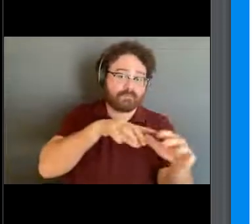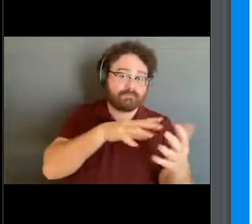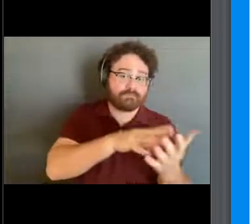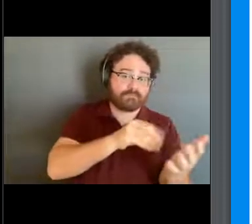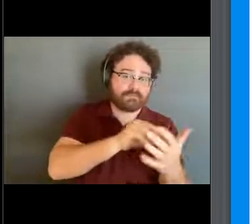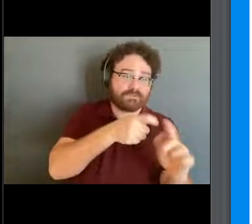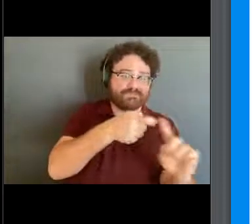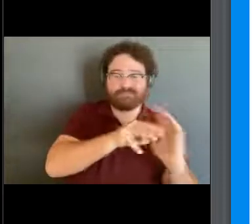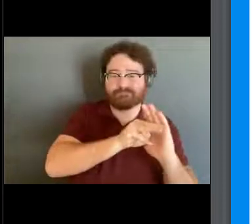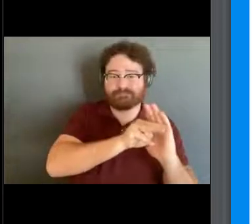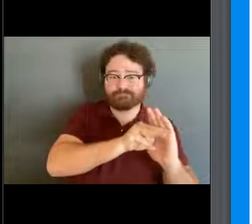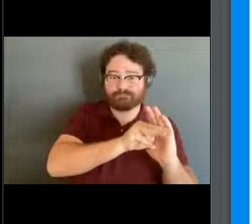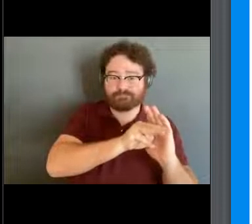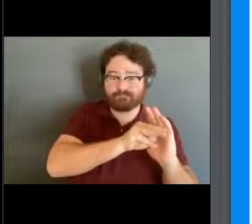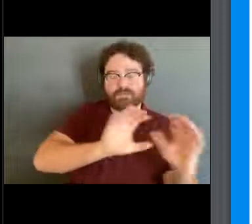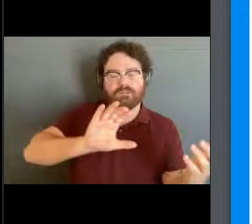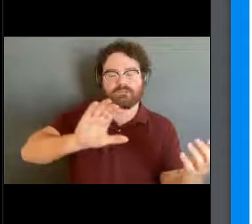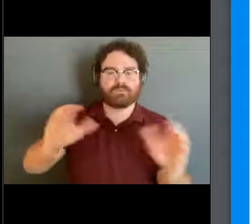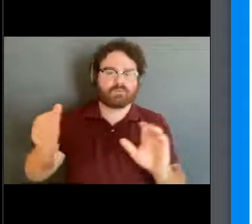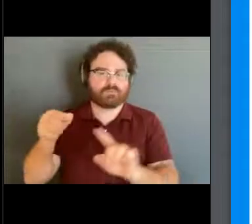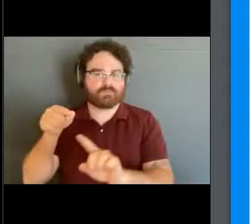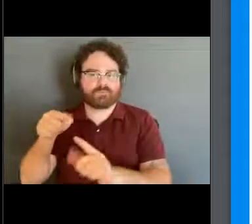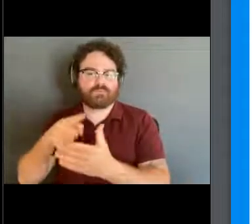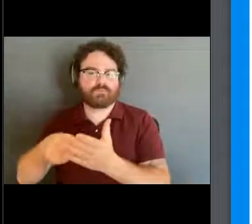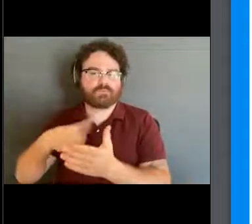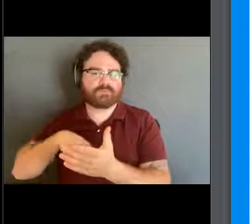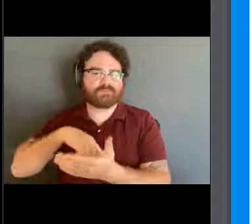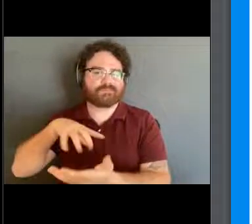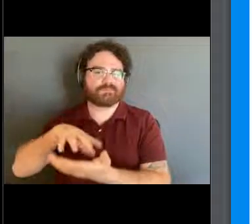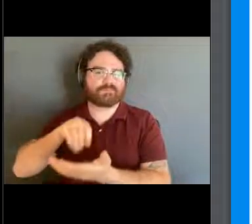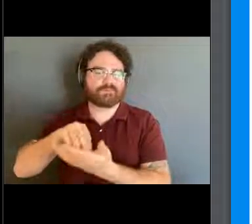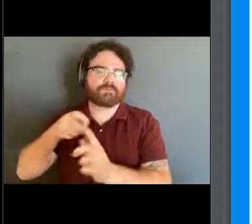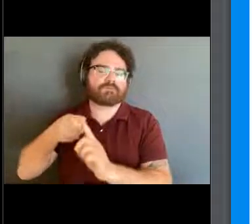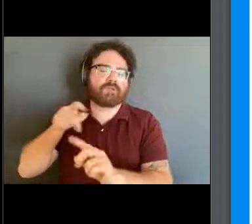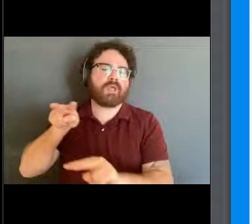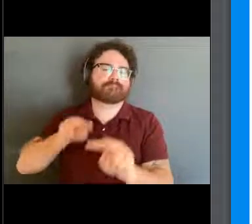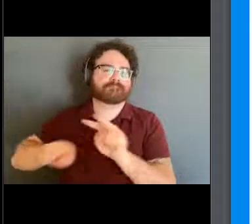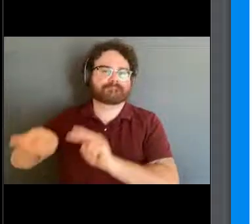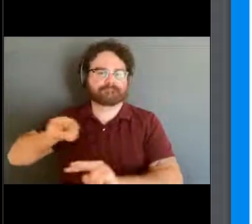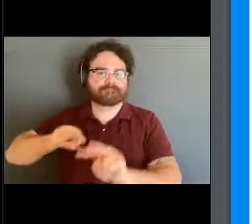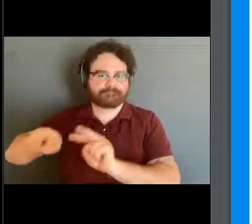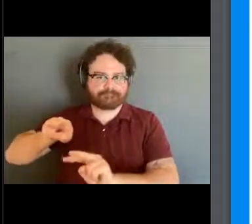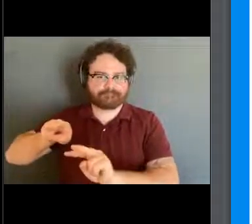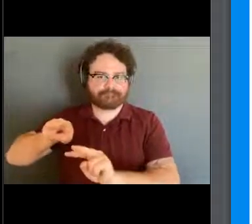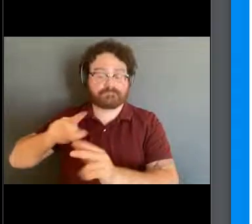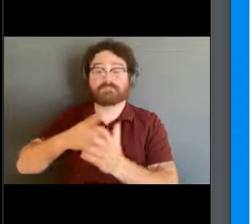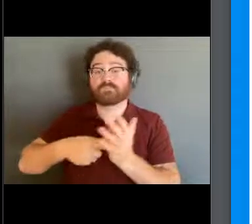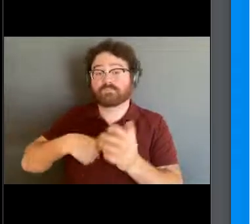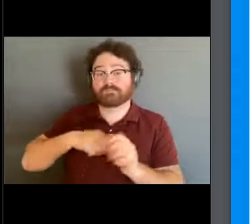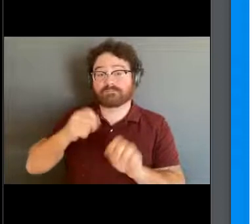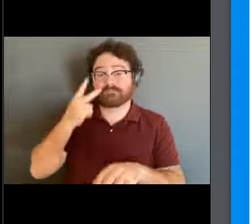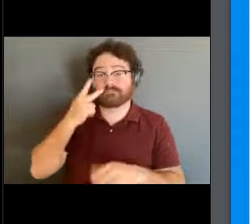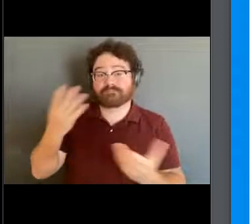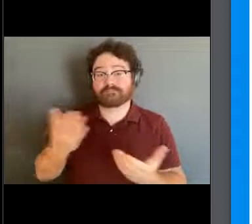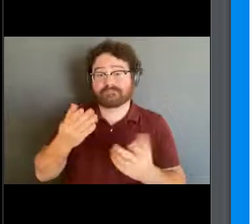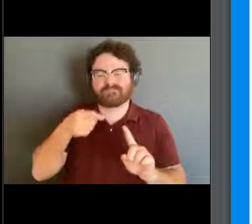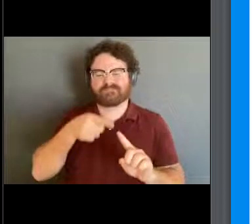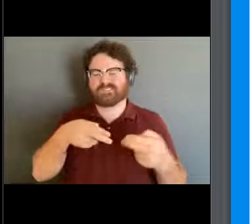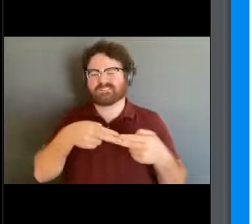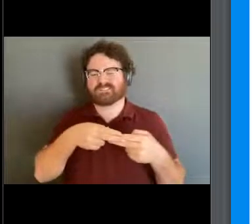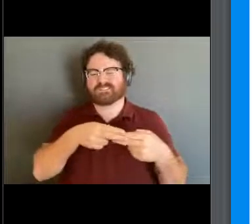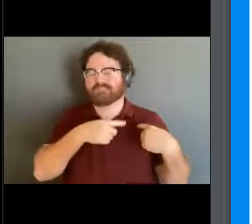models in comparison to what we've learned from the observations. And what we see here in this slide over the long